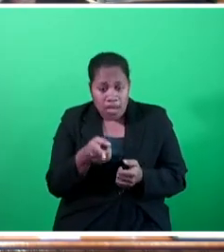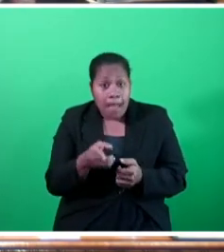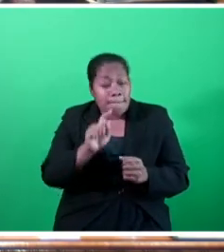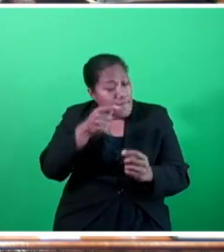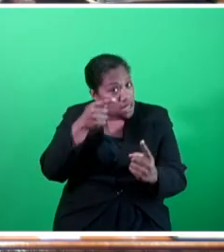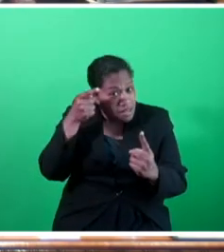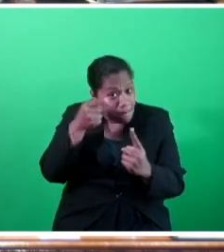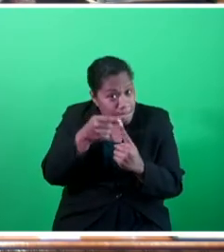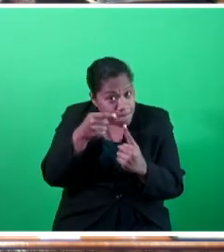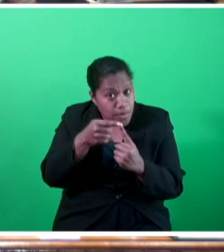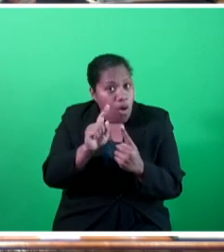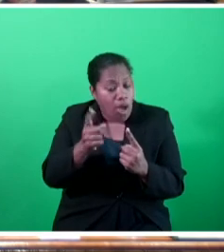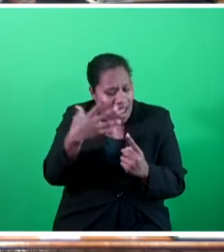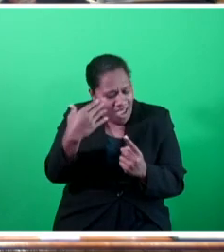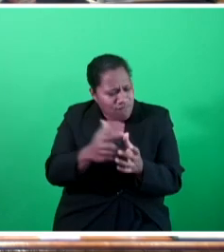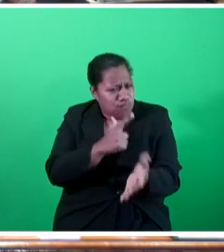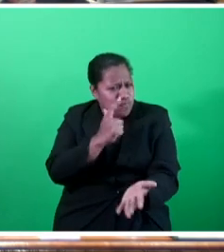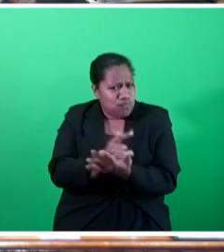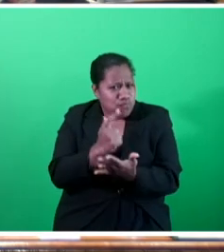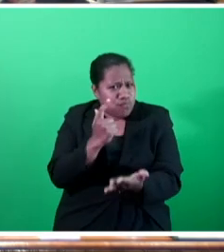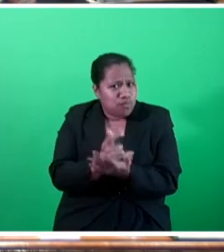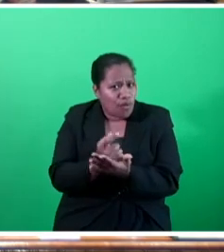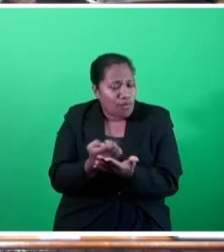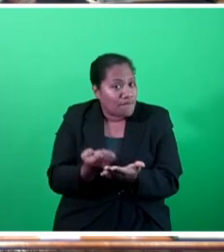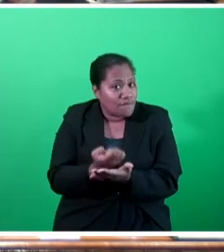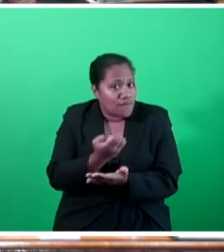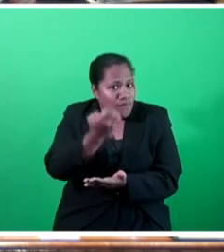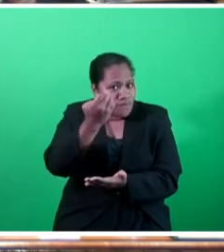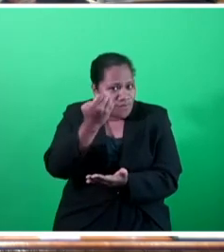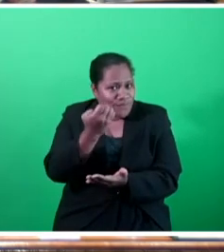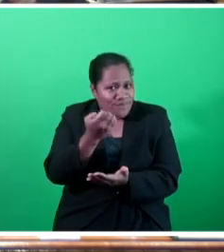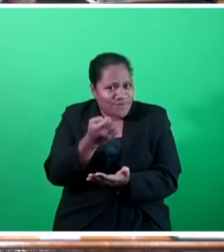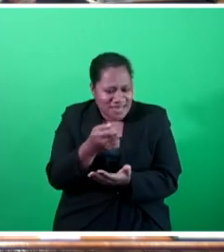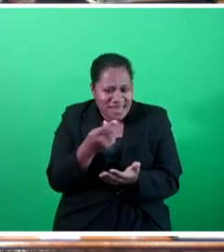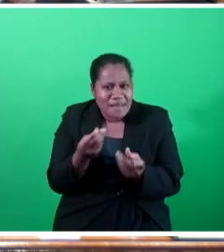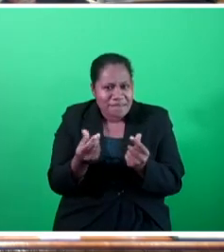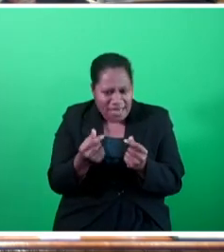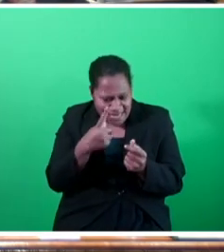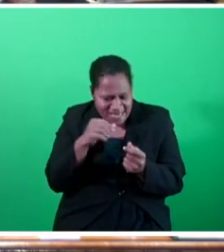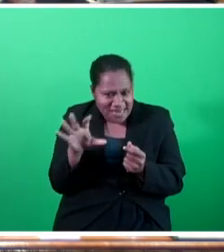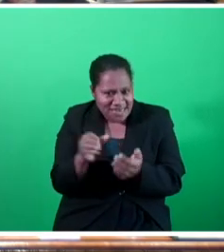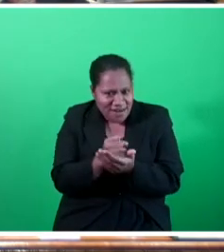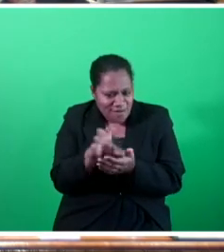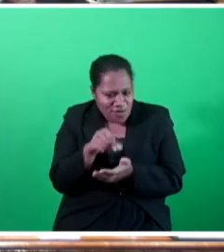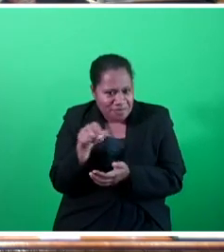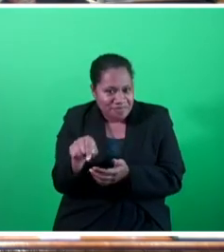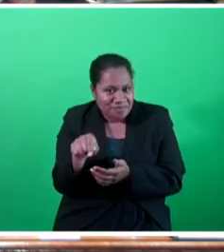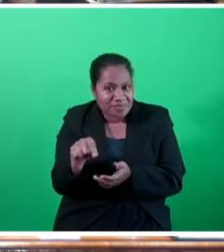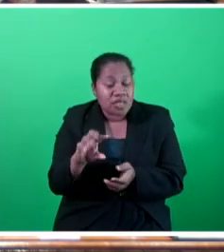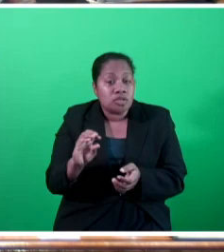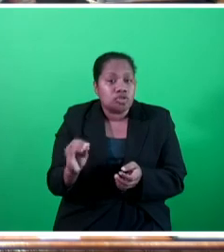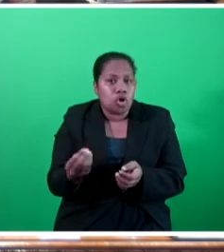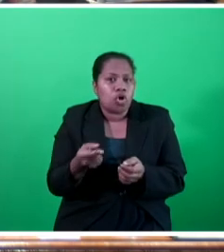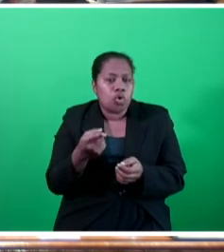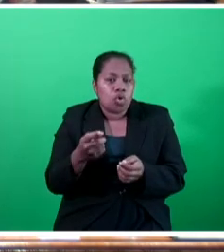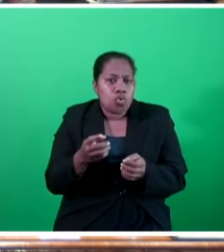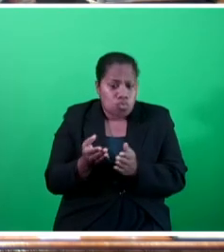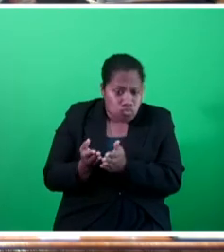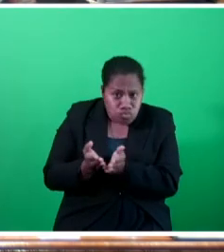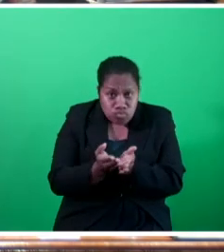is there's a lot of economic activity around that. We also should see our major rivers as a mode of transportation.